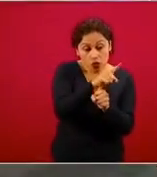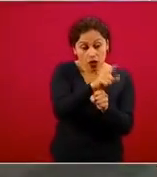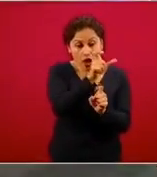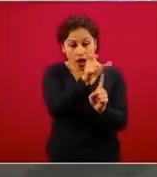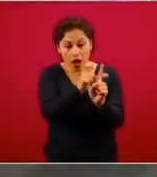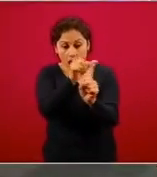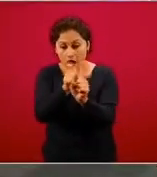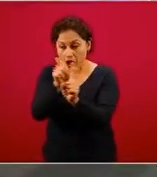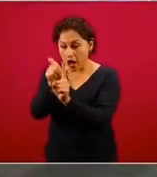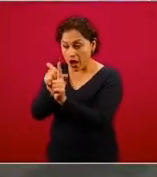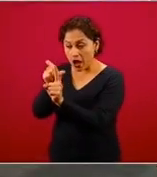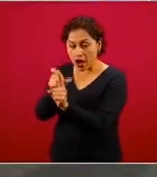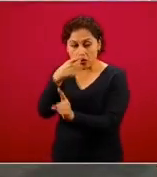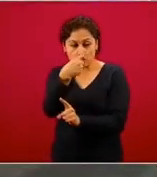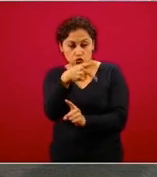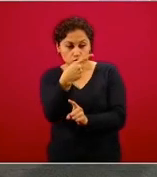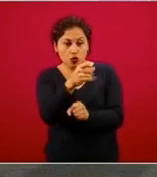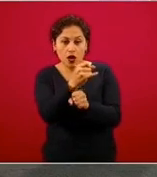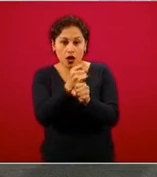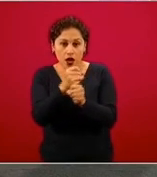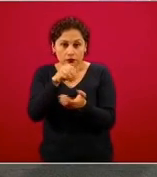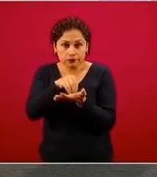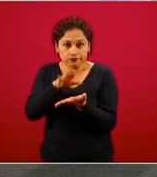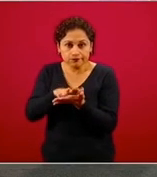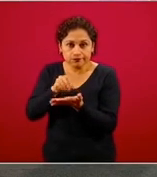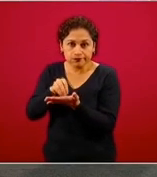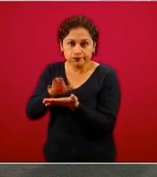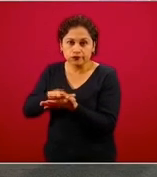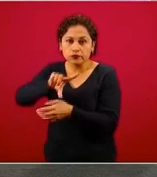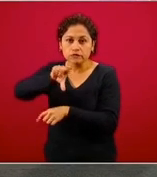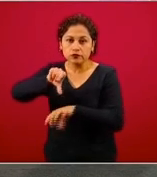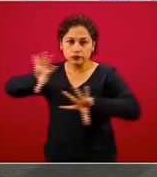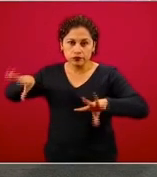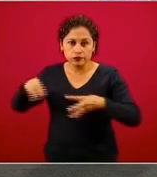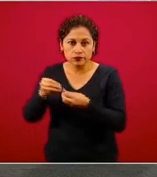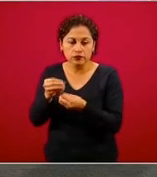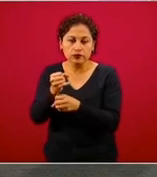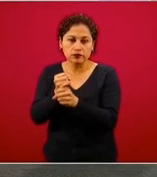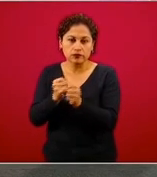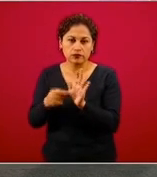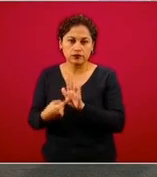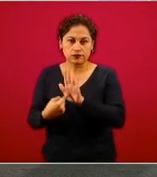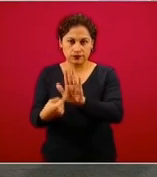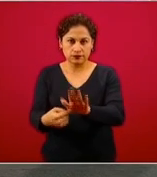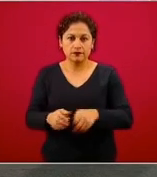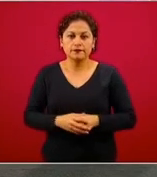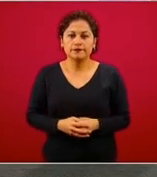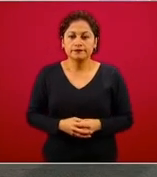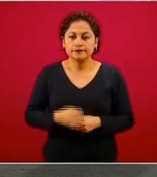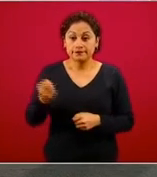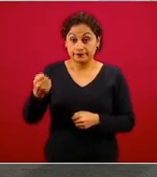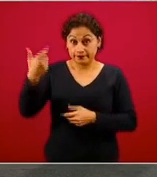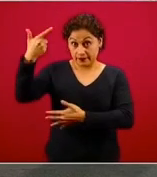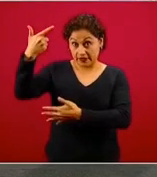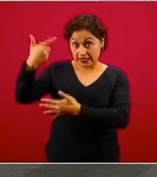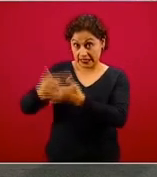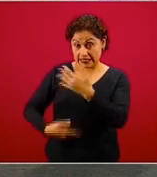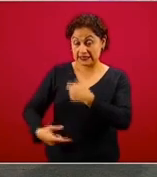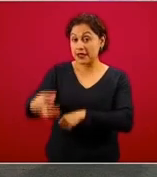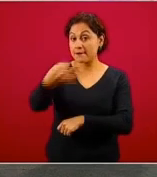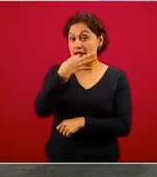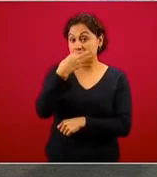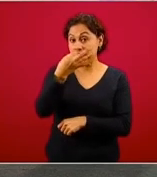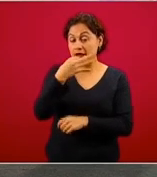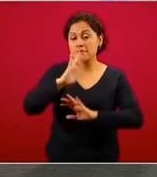Some of them go straight from the asymptomatic Esta es to una the lista rápida recovery de and medicamentos immunity ya phase. enunciados Some of y them solo el